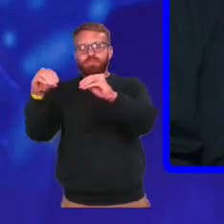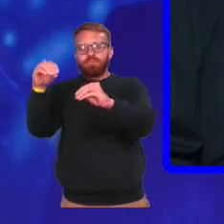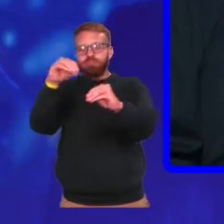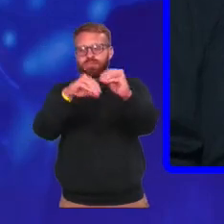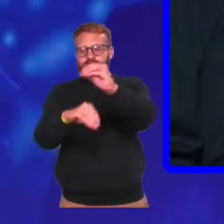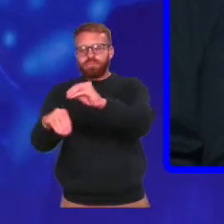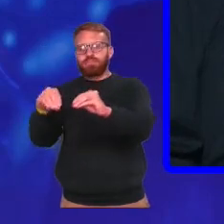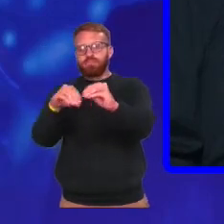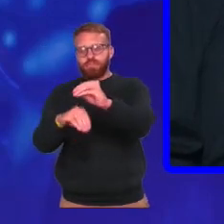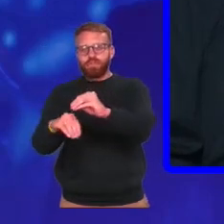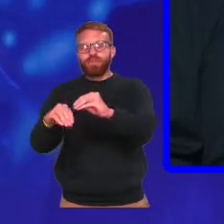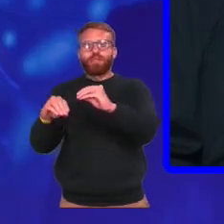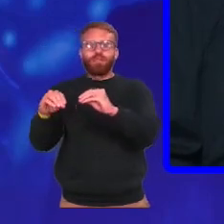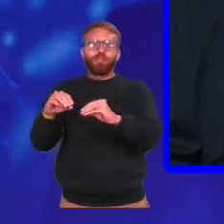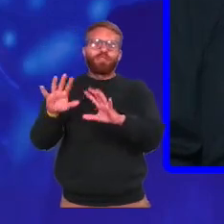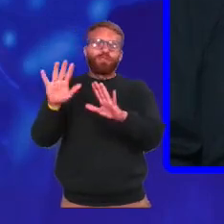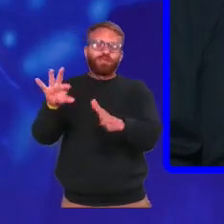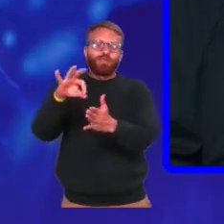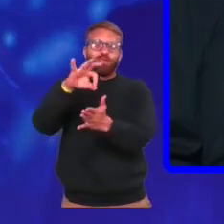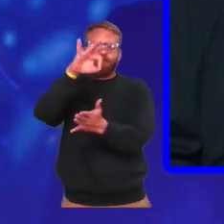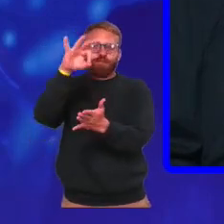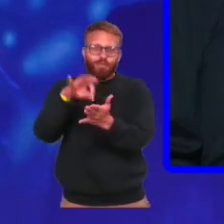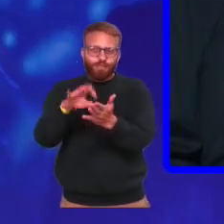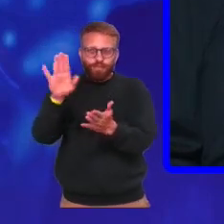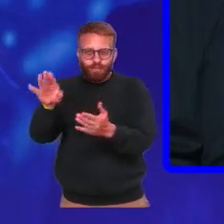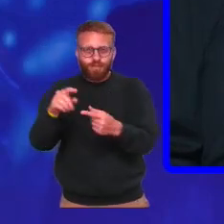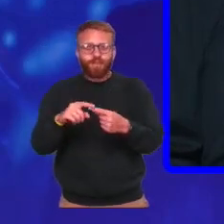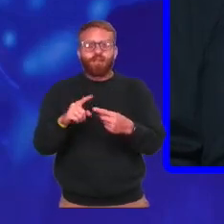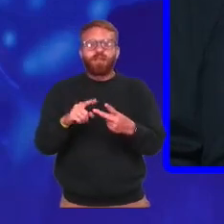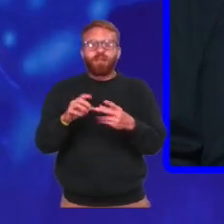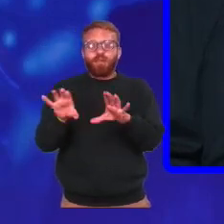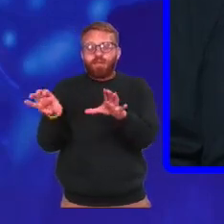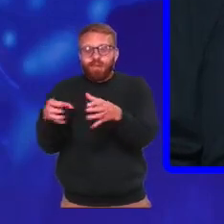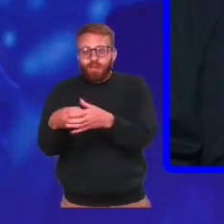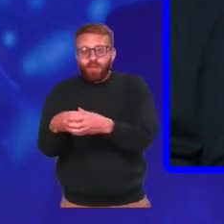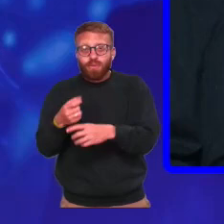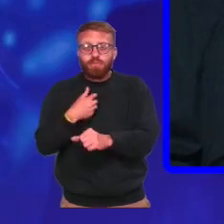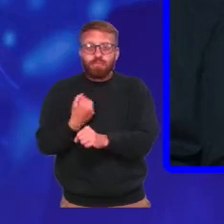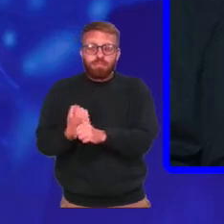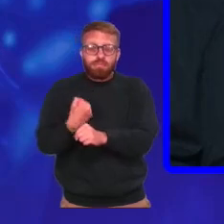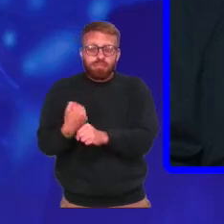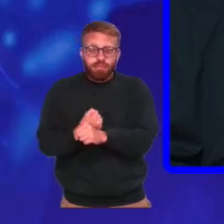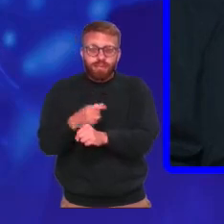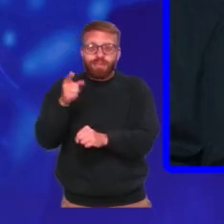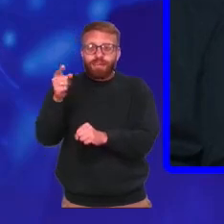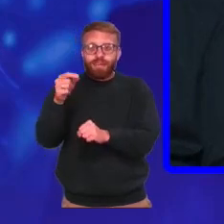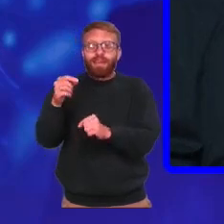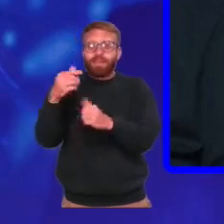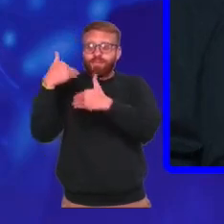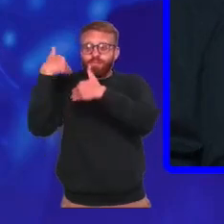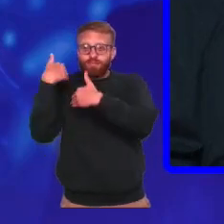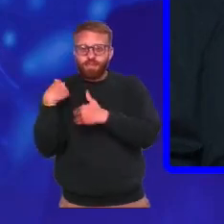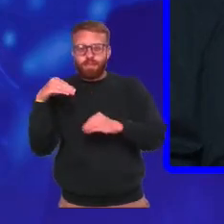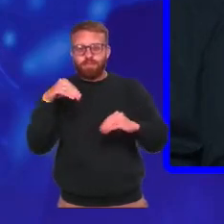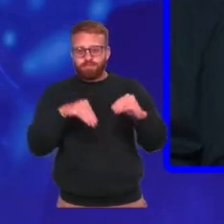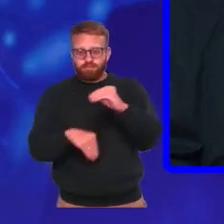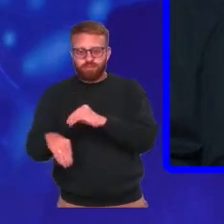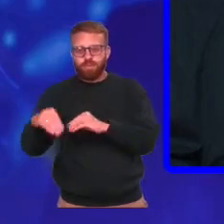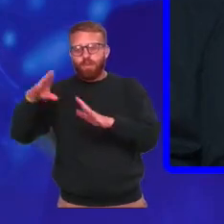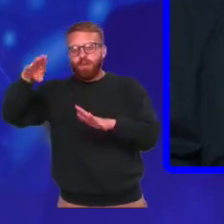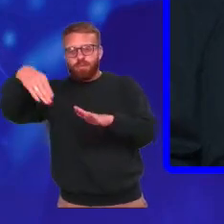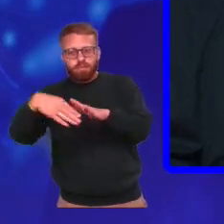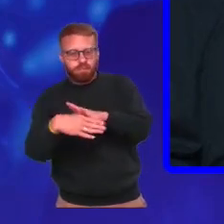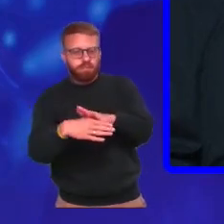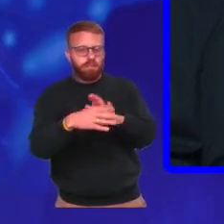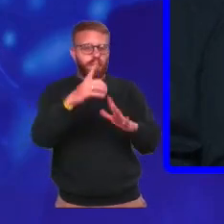pipeline. We have a whole dedicated team that actually we work closely with from an audio technology standpoint of view,